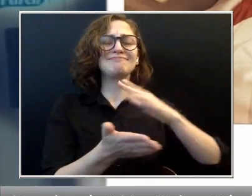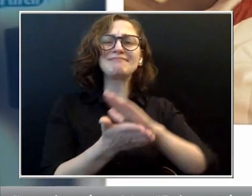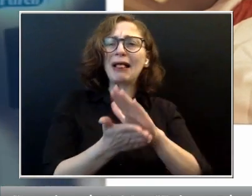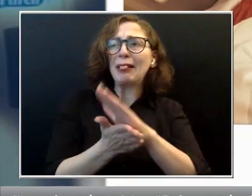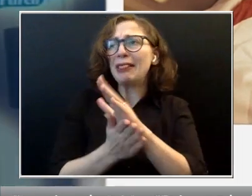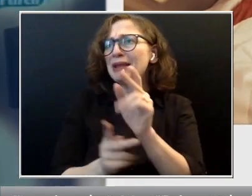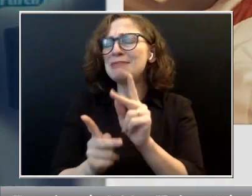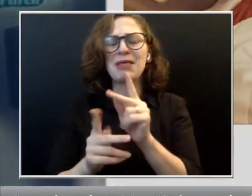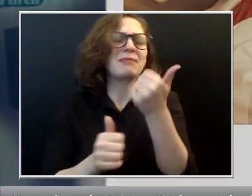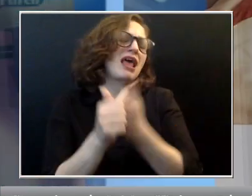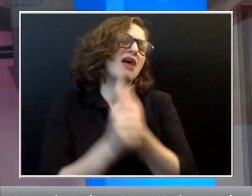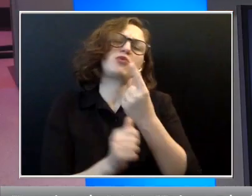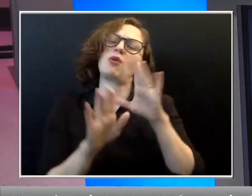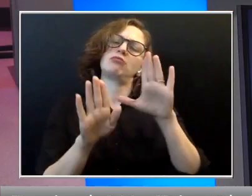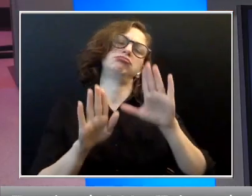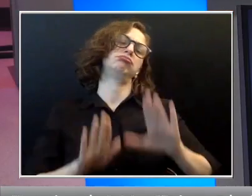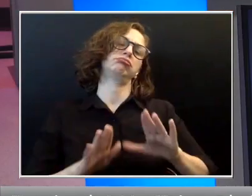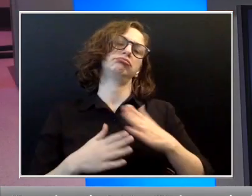terrific.